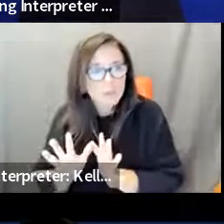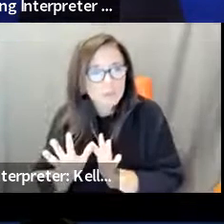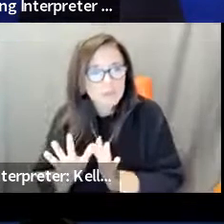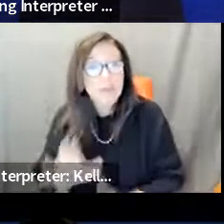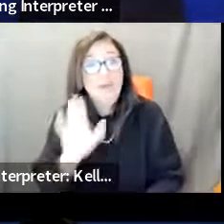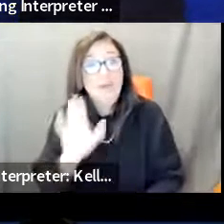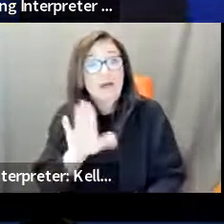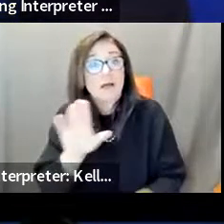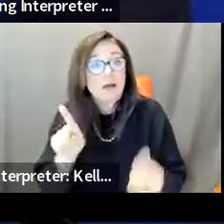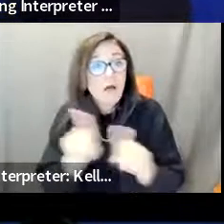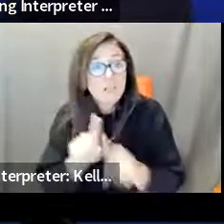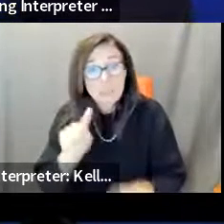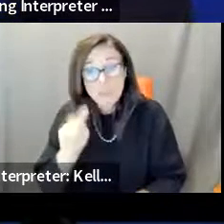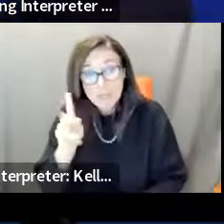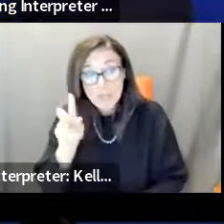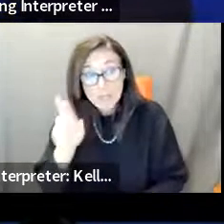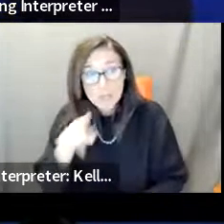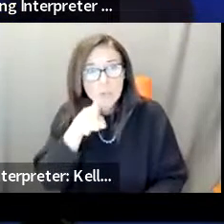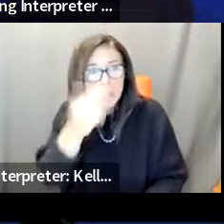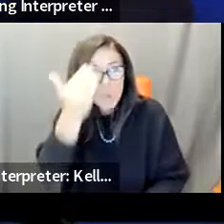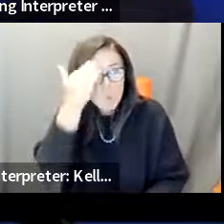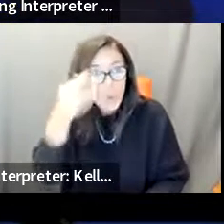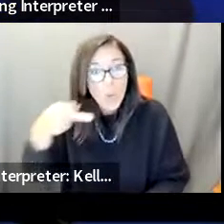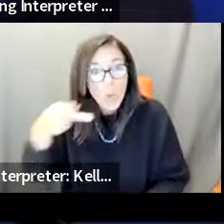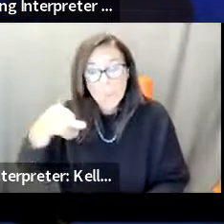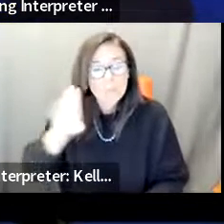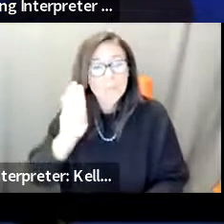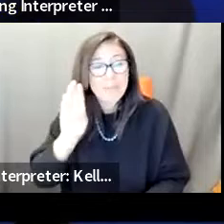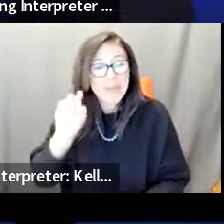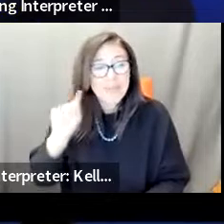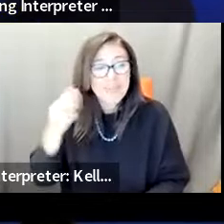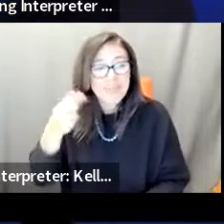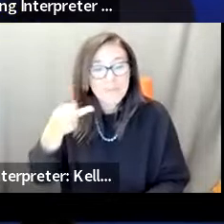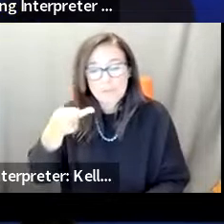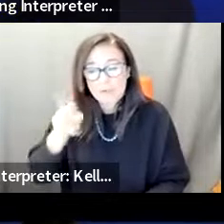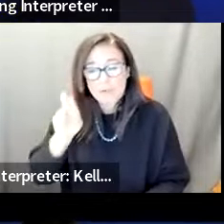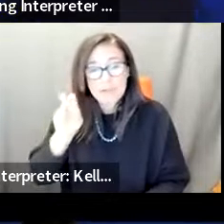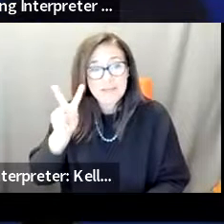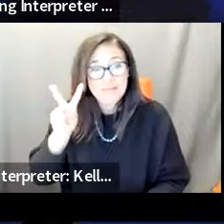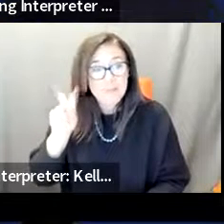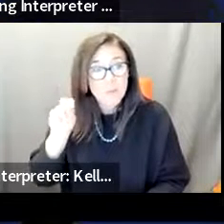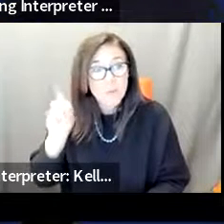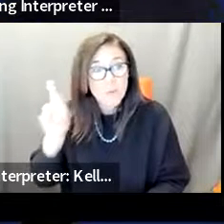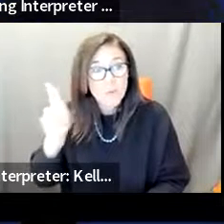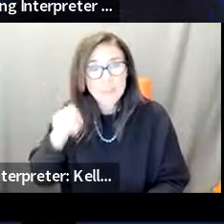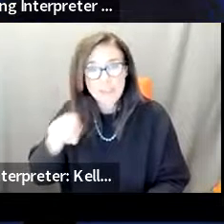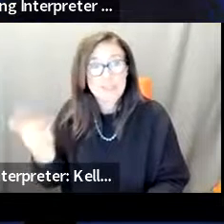Prevor, who's here on the call with us, and I would definitely recommend, if you haven't already,